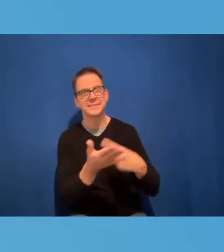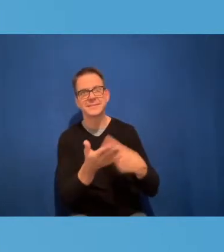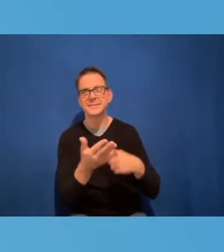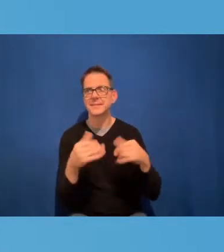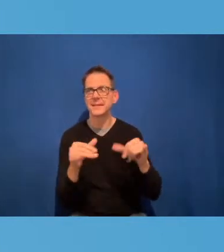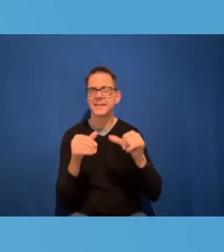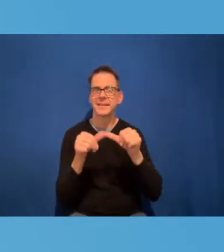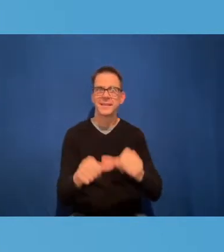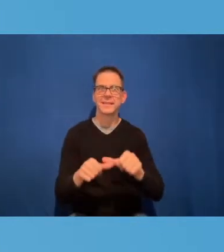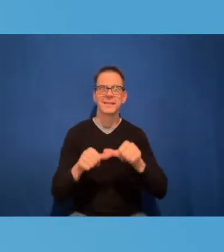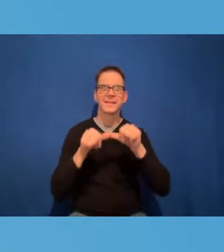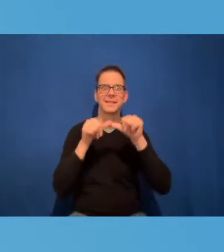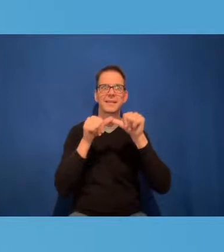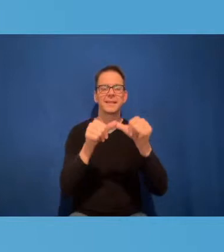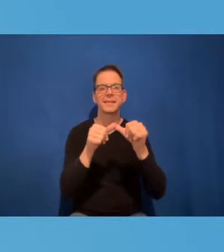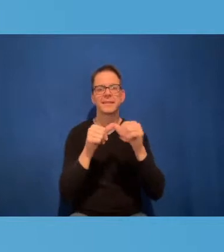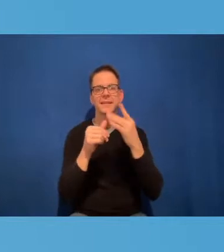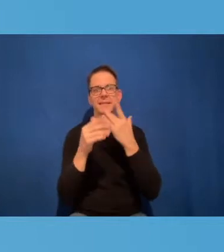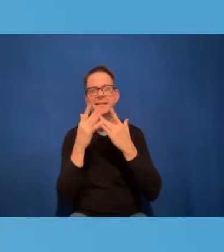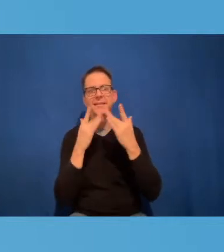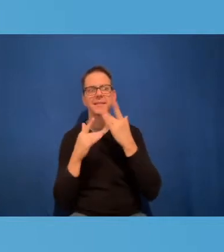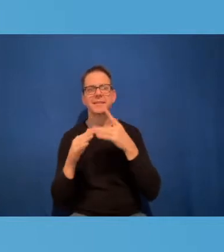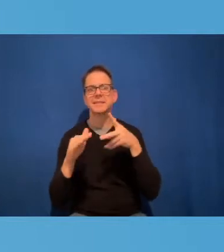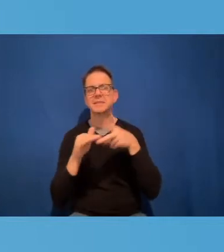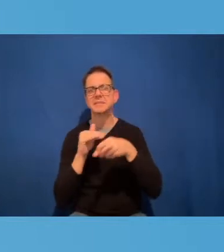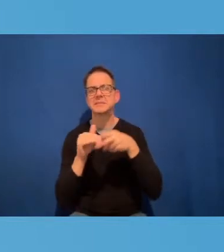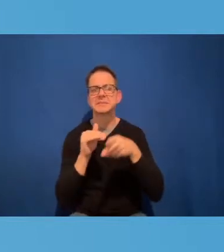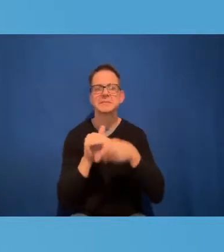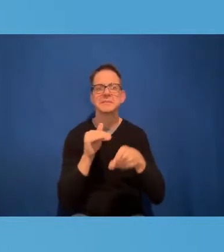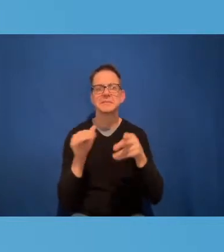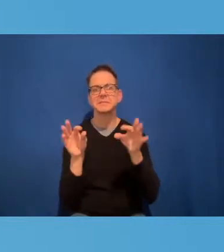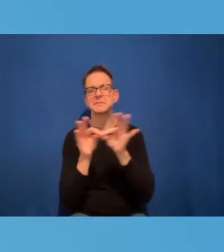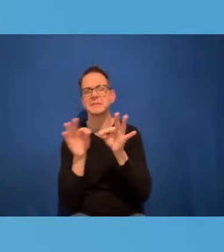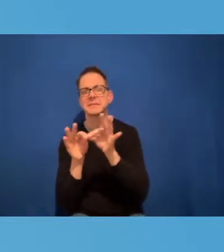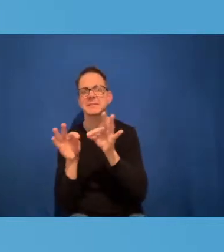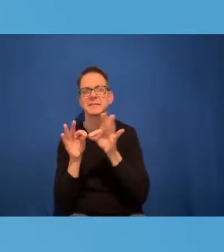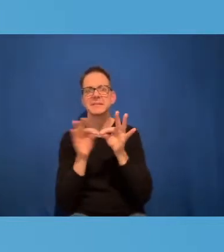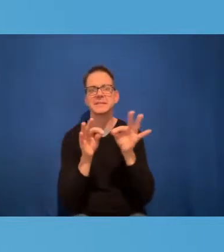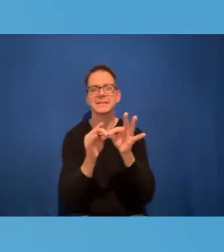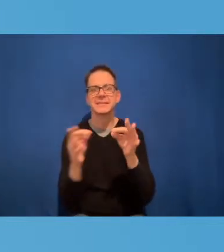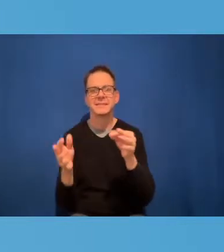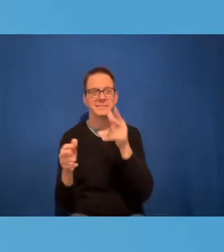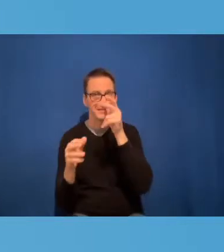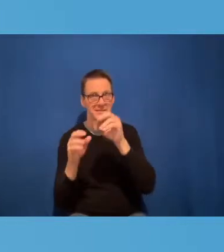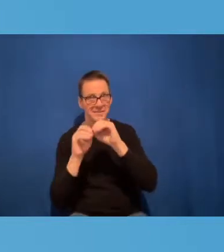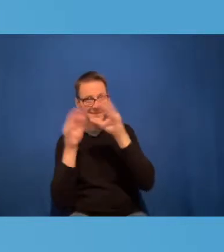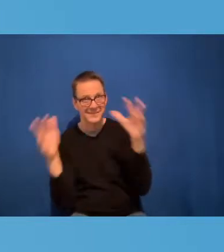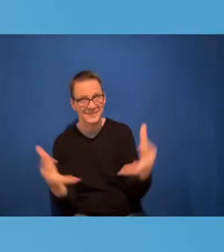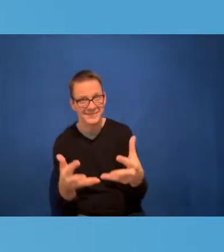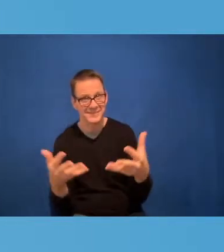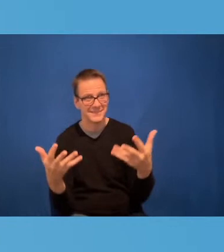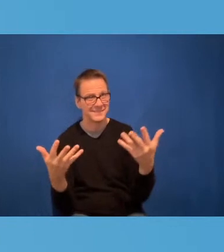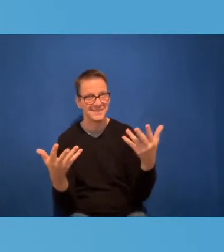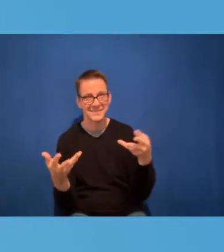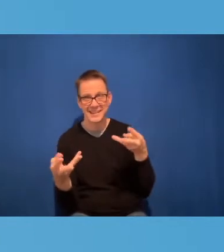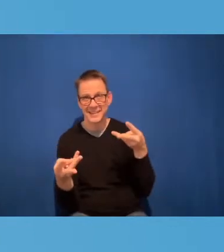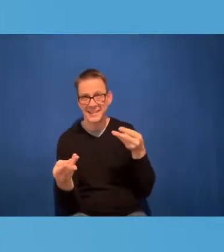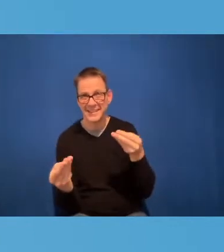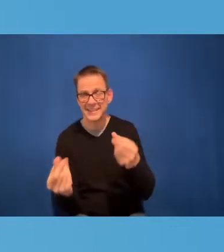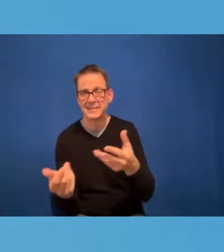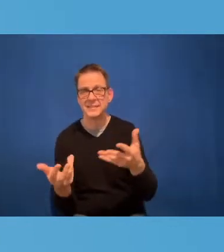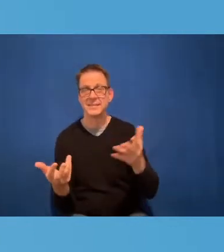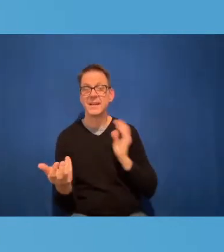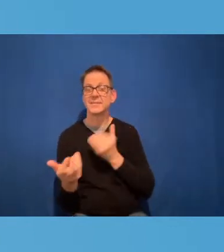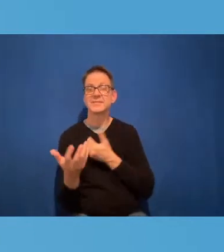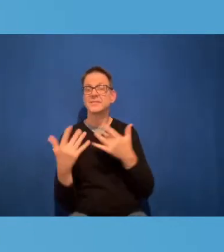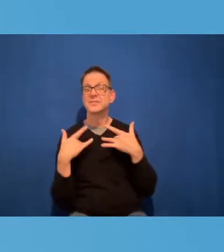and the need to cut costs and everything else as we're coming out of this pandemic, the concern that we have is that this should be the first